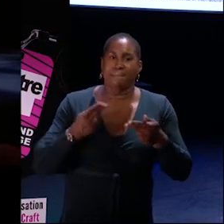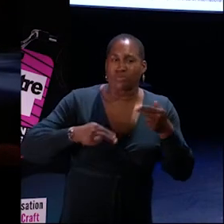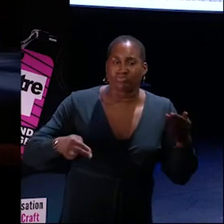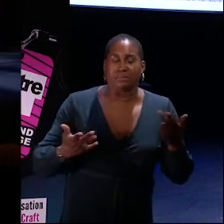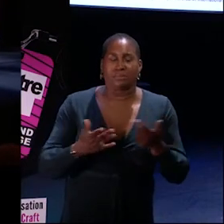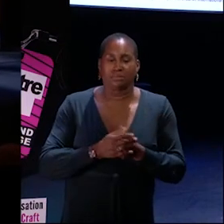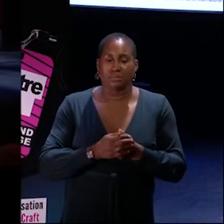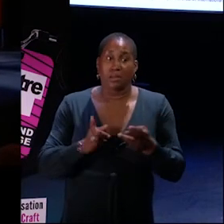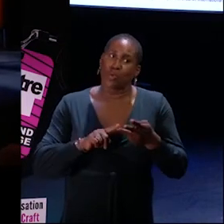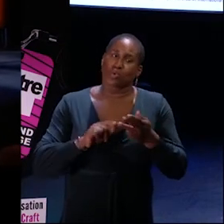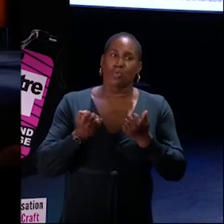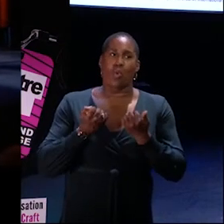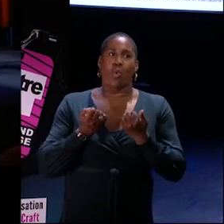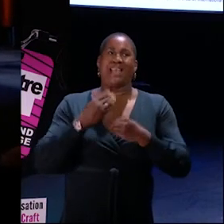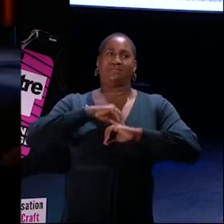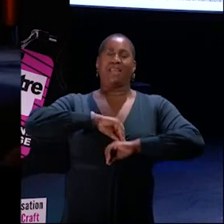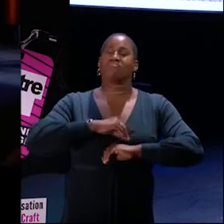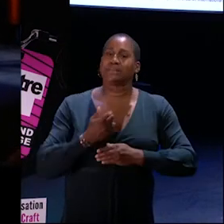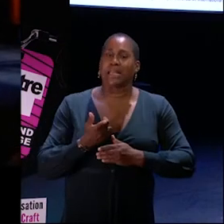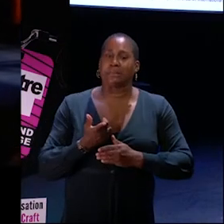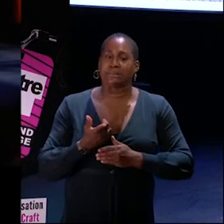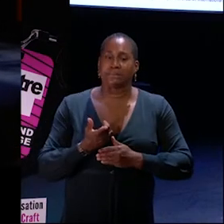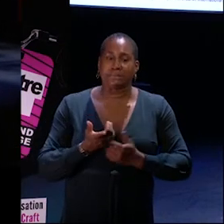about integrity as well, I guess.